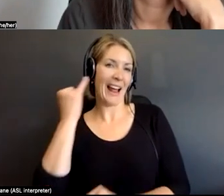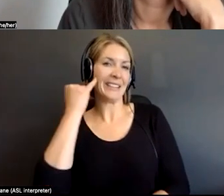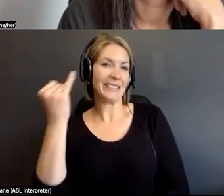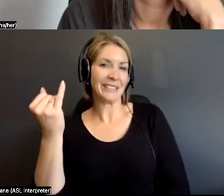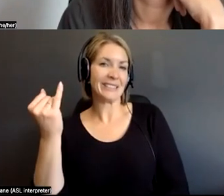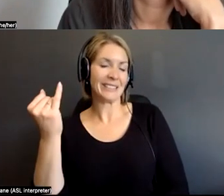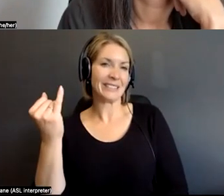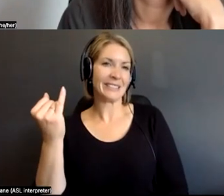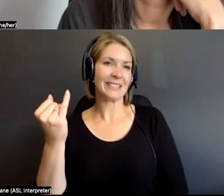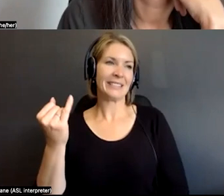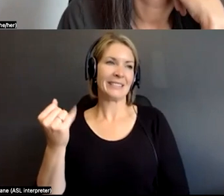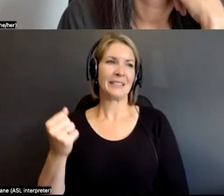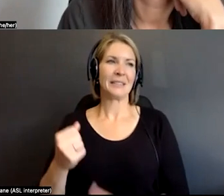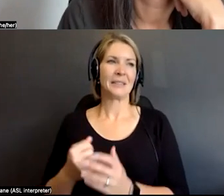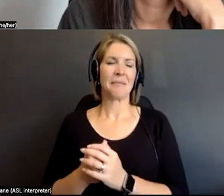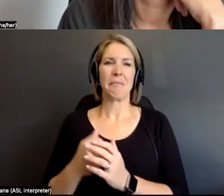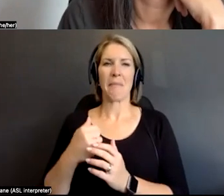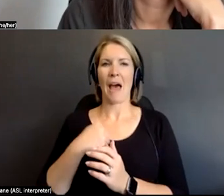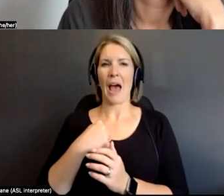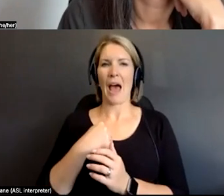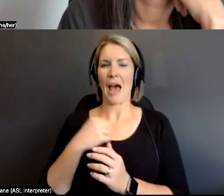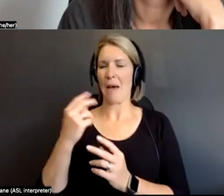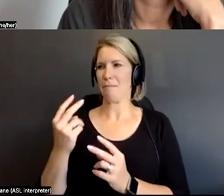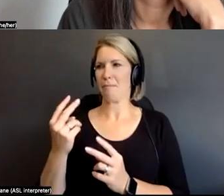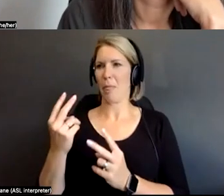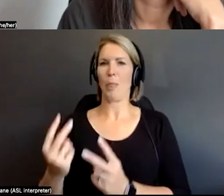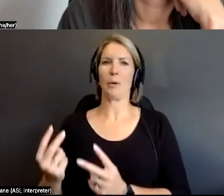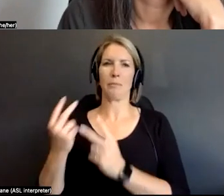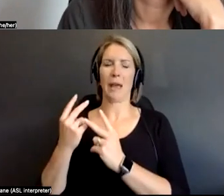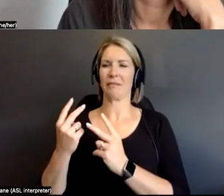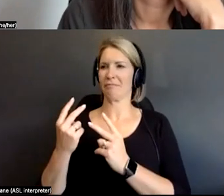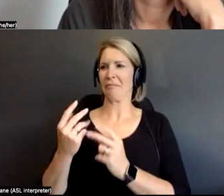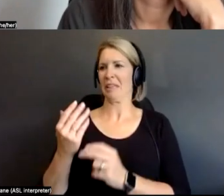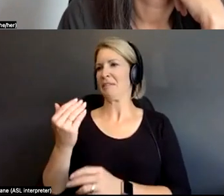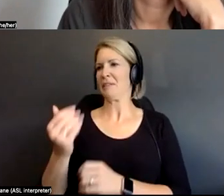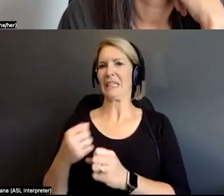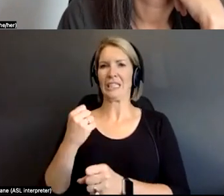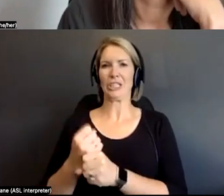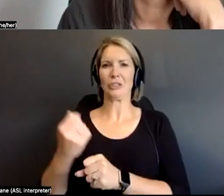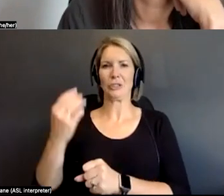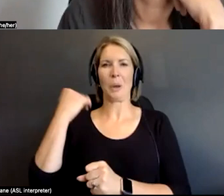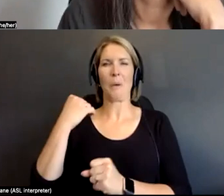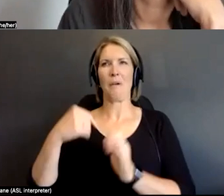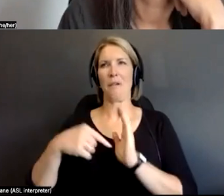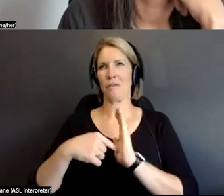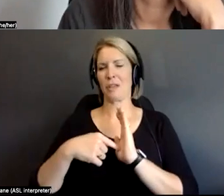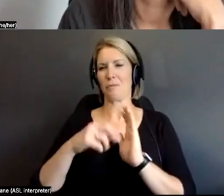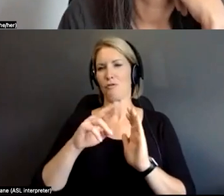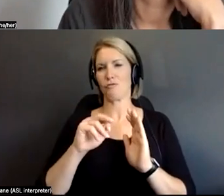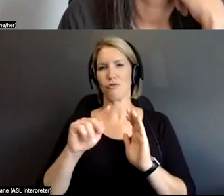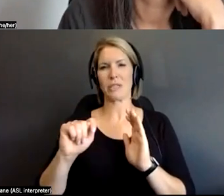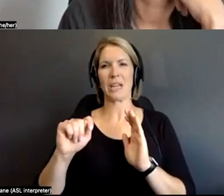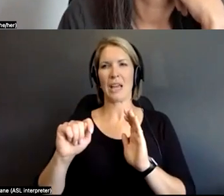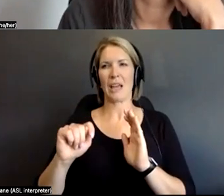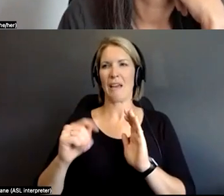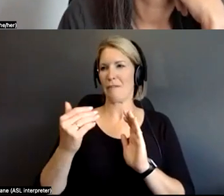Even now going back into my portfolio from like Roost 15 years ago, the opportunity to redo that might be sort of fun.